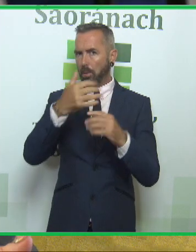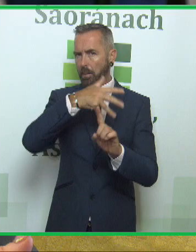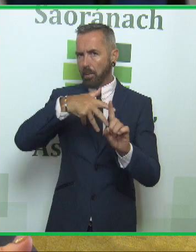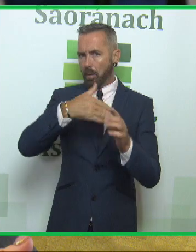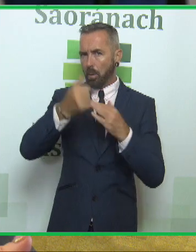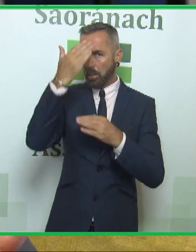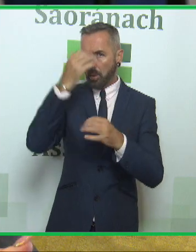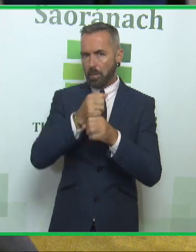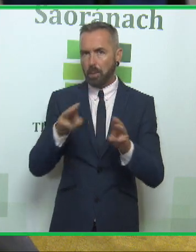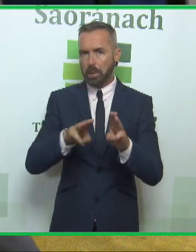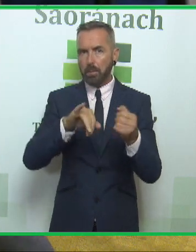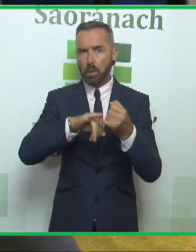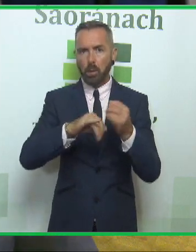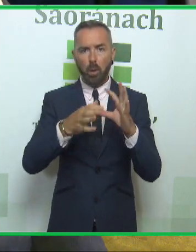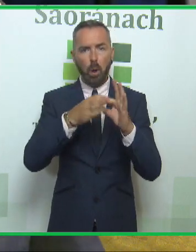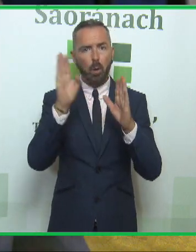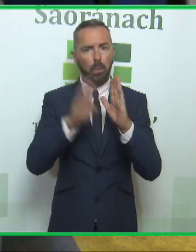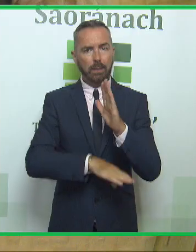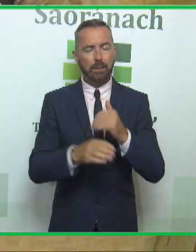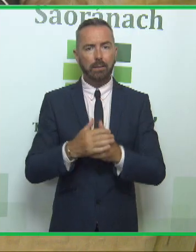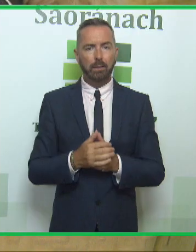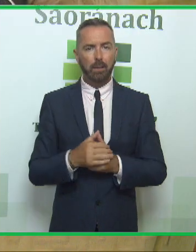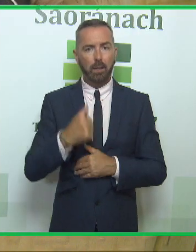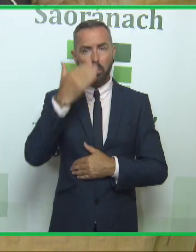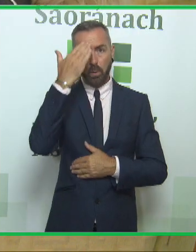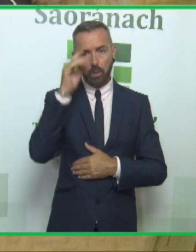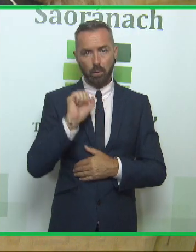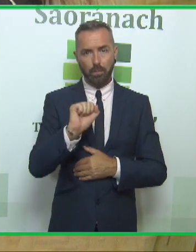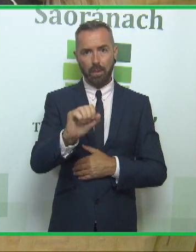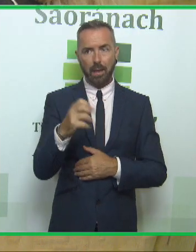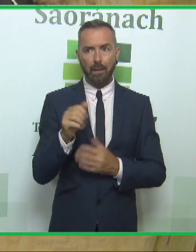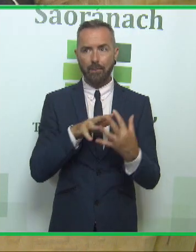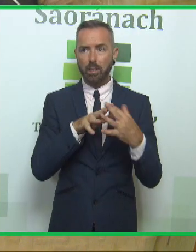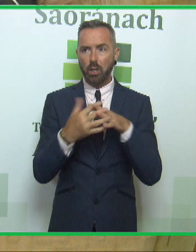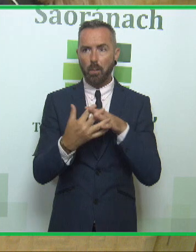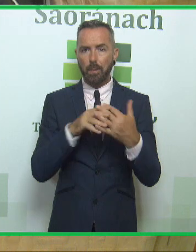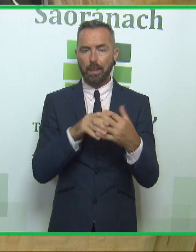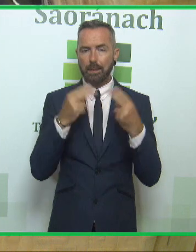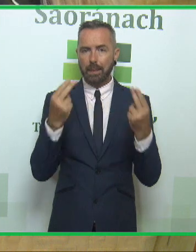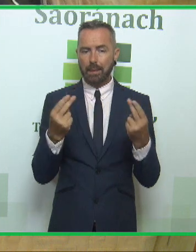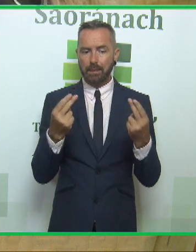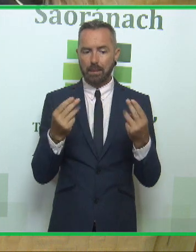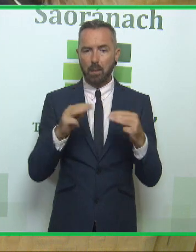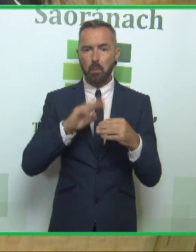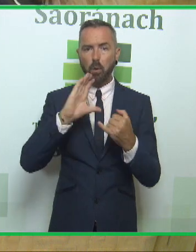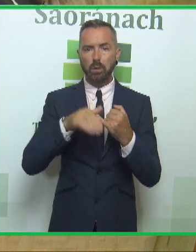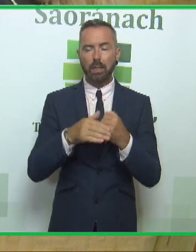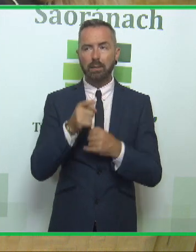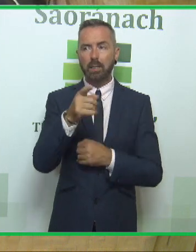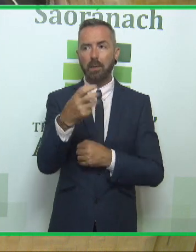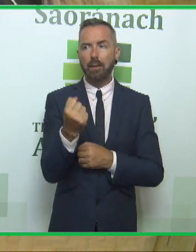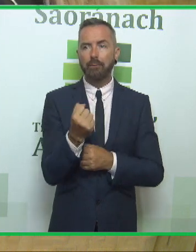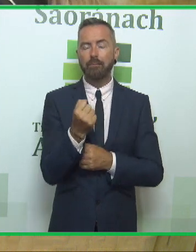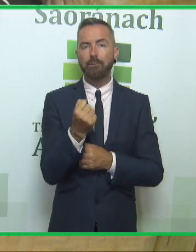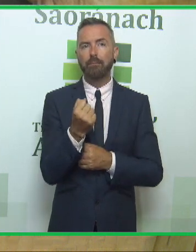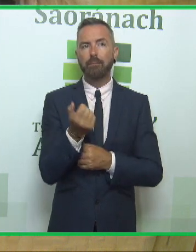about people who are homeless? Well, we know that they have complex needs. They're more likely to, you know, have,